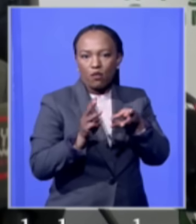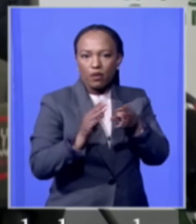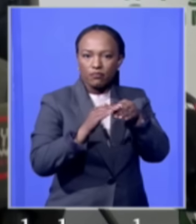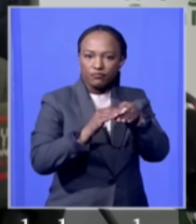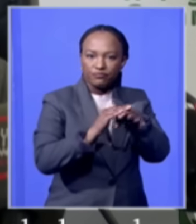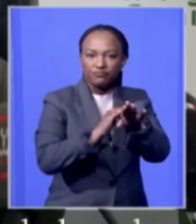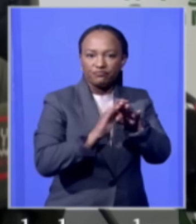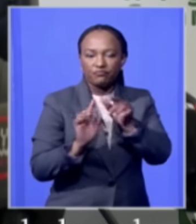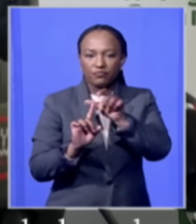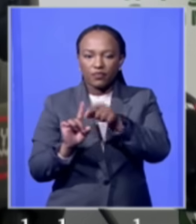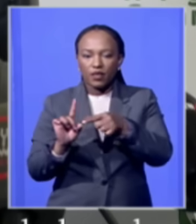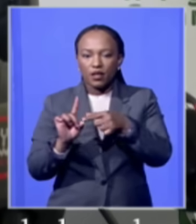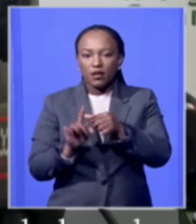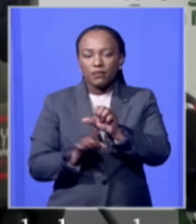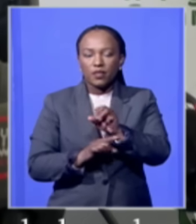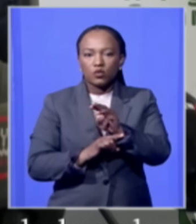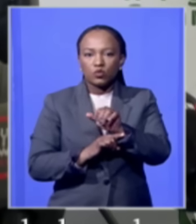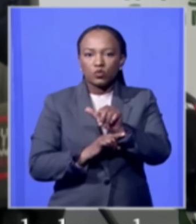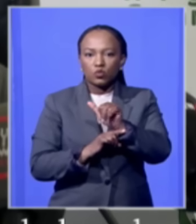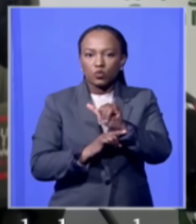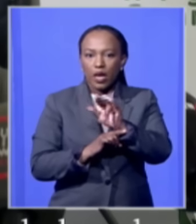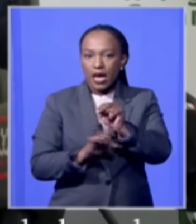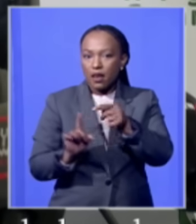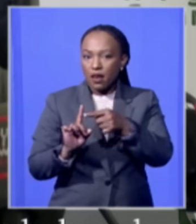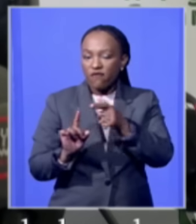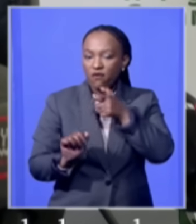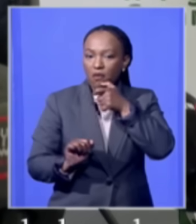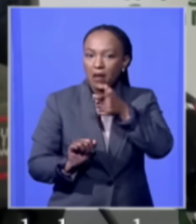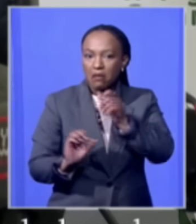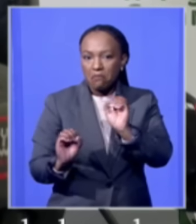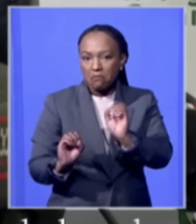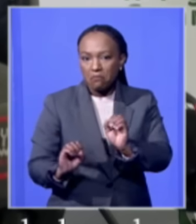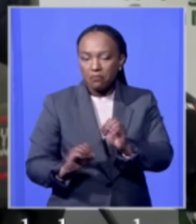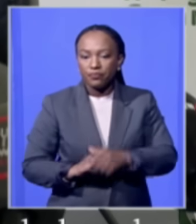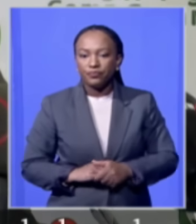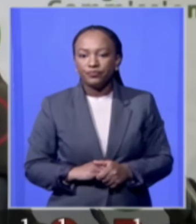Swain ga se a hwetšagala go ntšha sa mafahleng a gagwe.